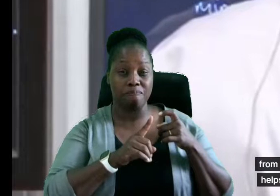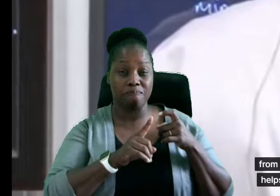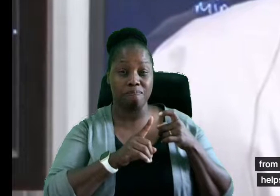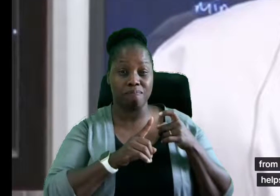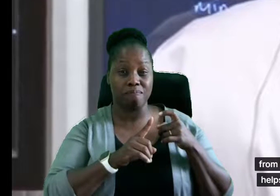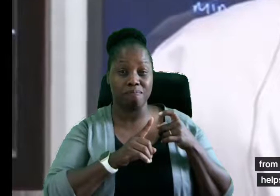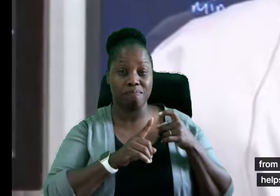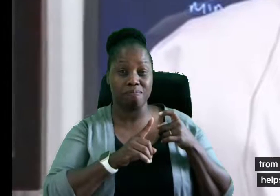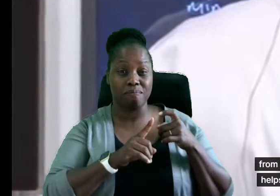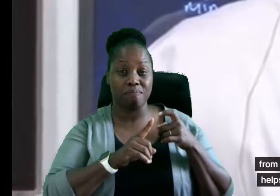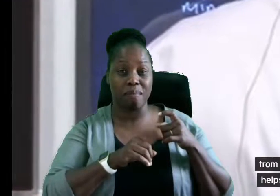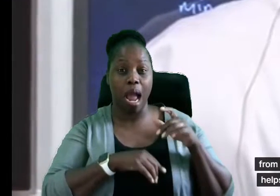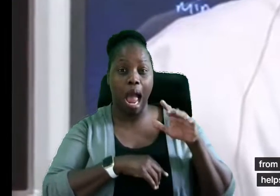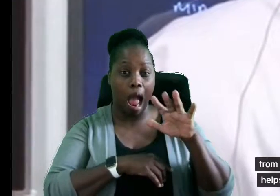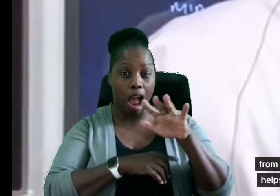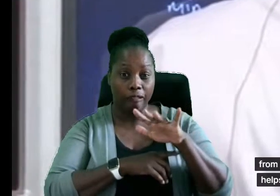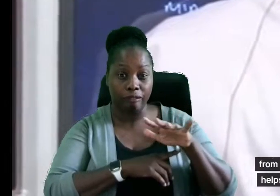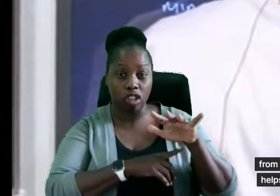from